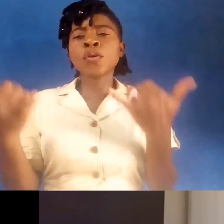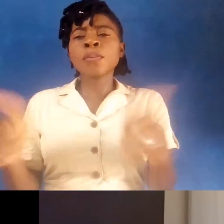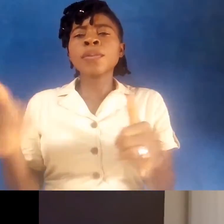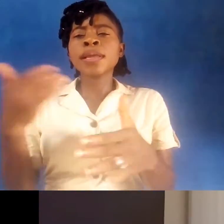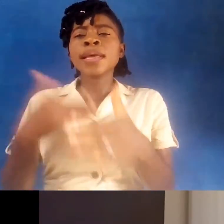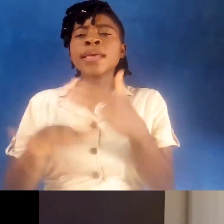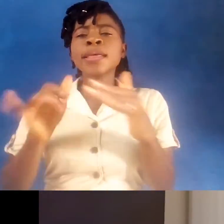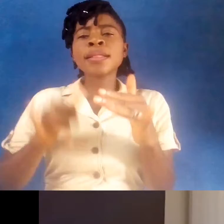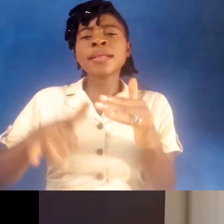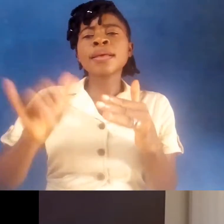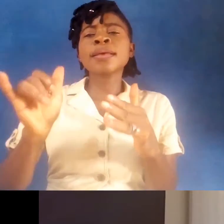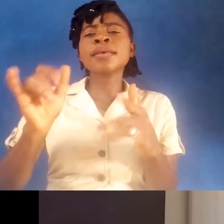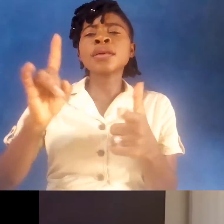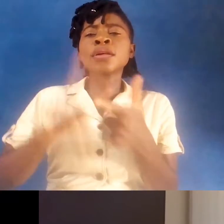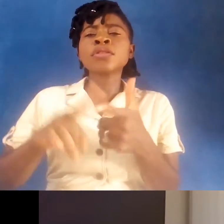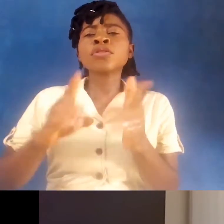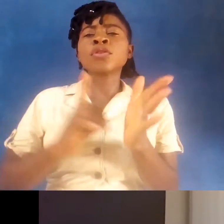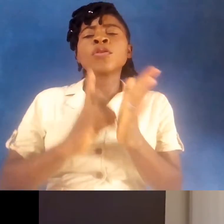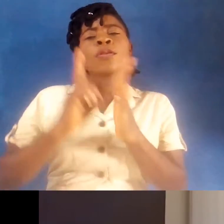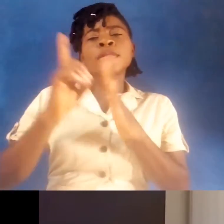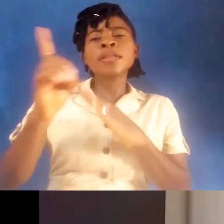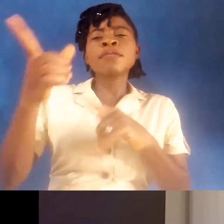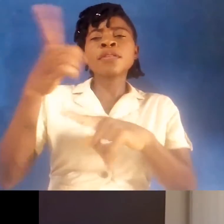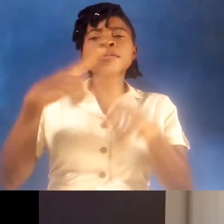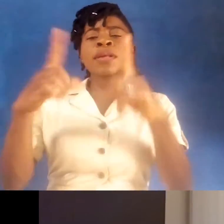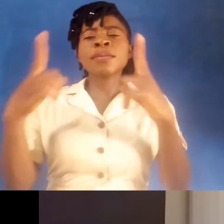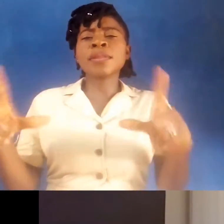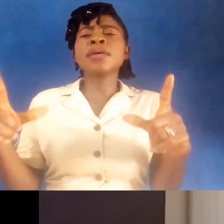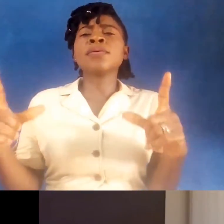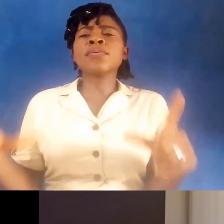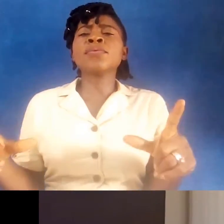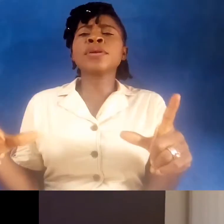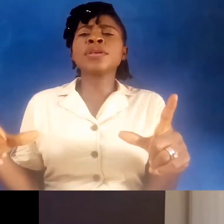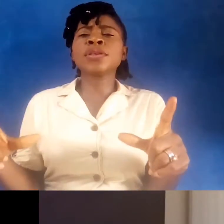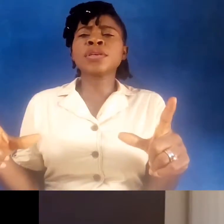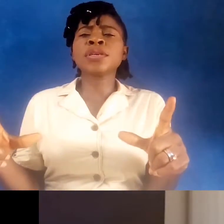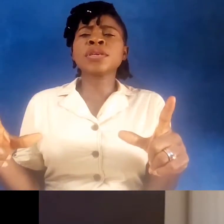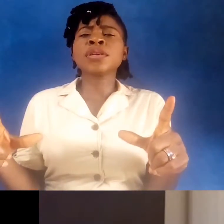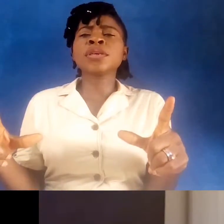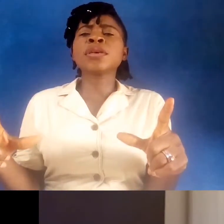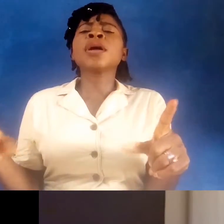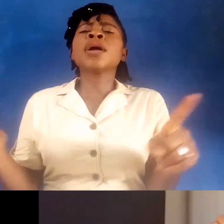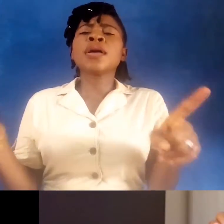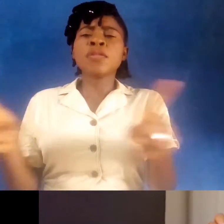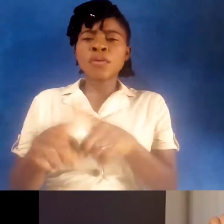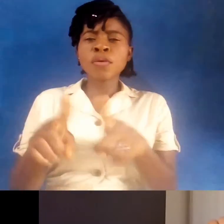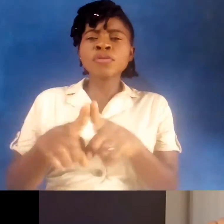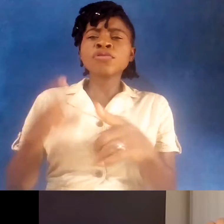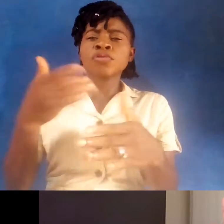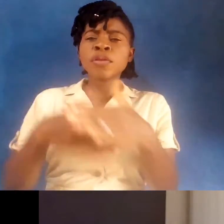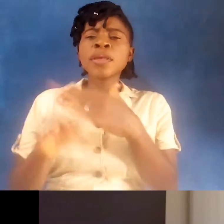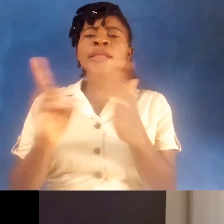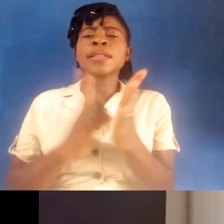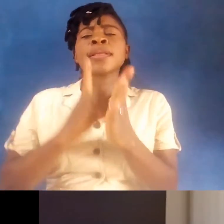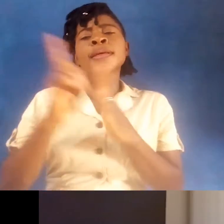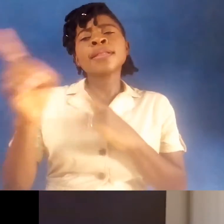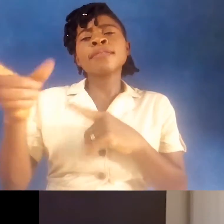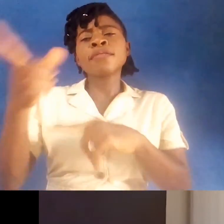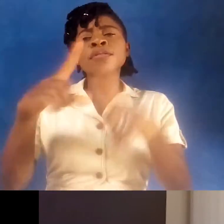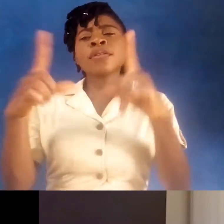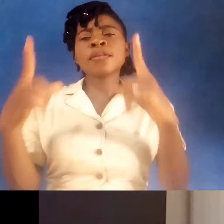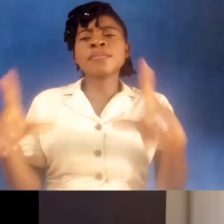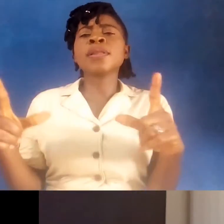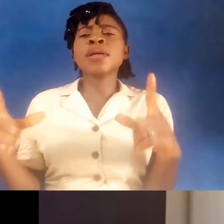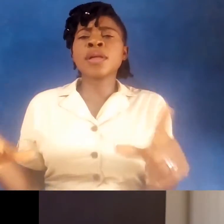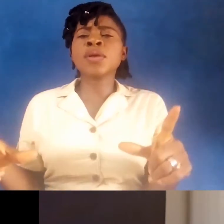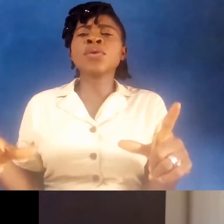the ones to the role that gestures play in developed sign languages, similar to the roles that